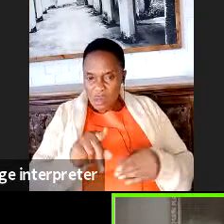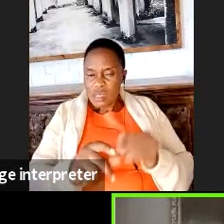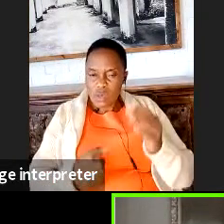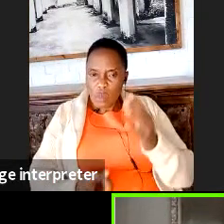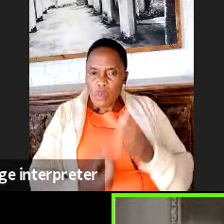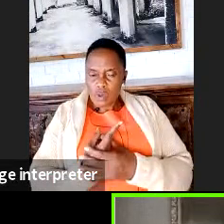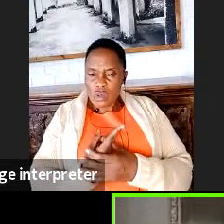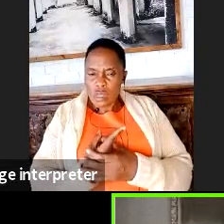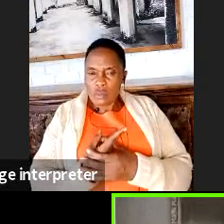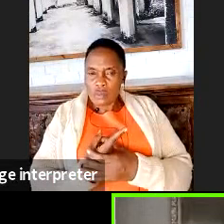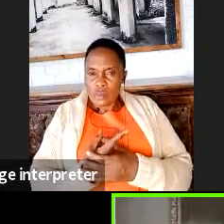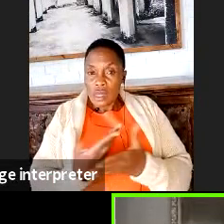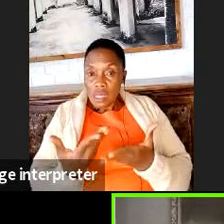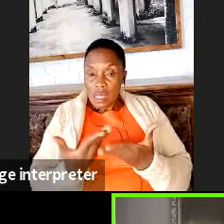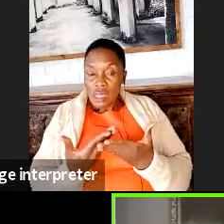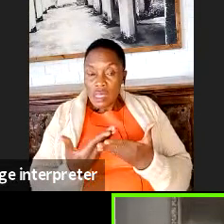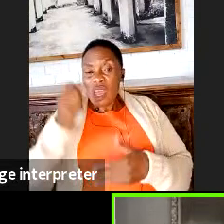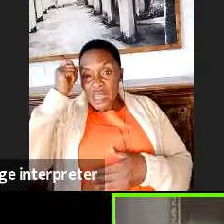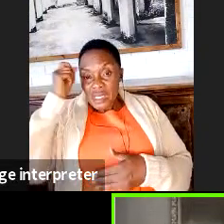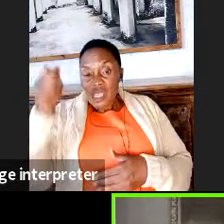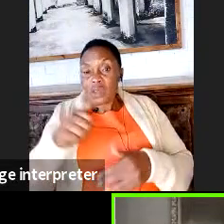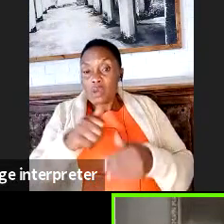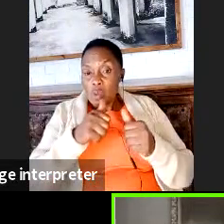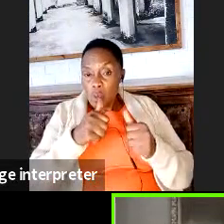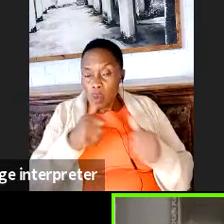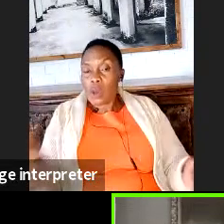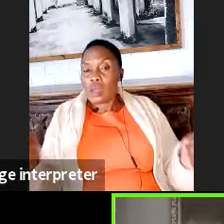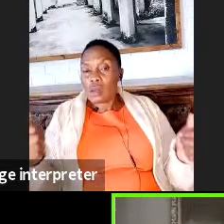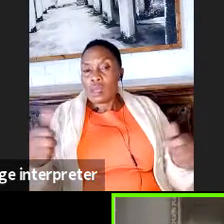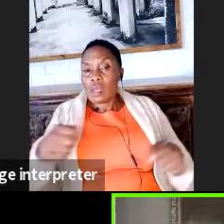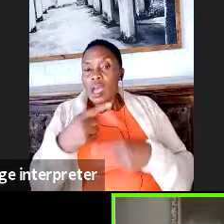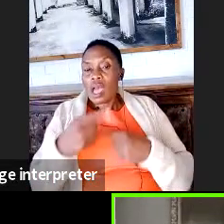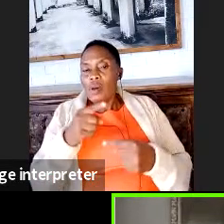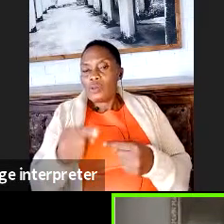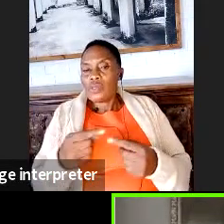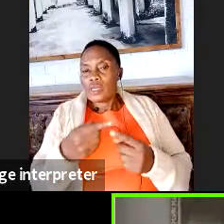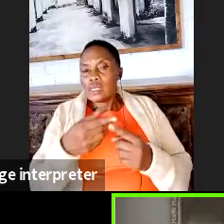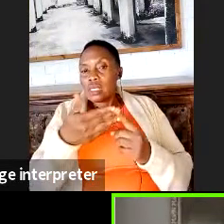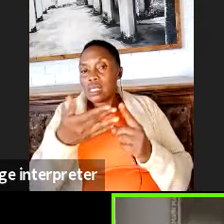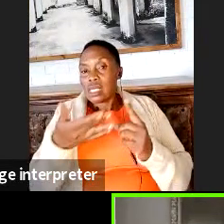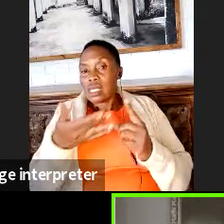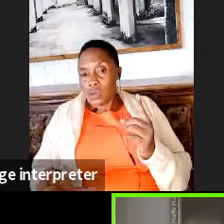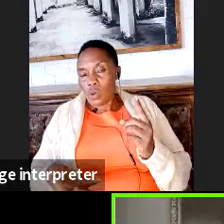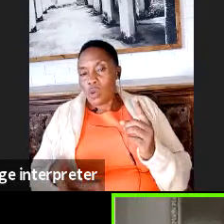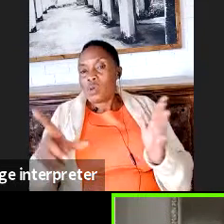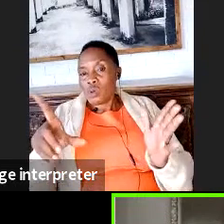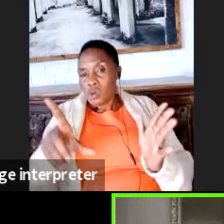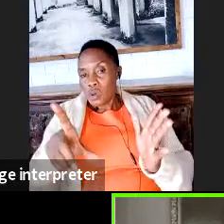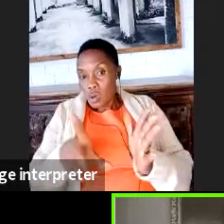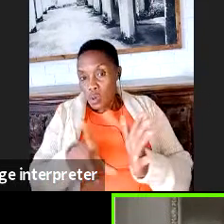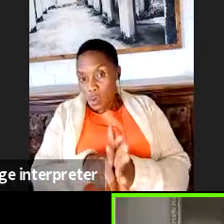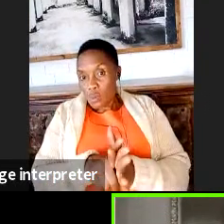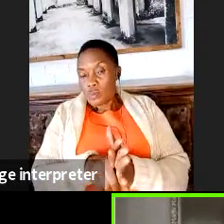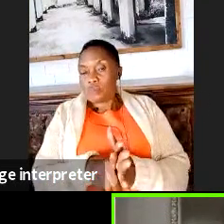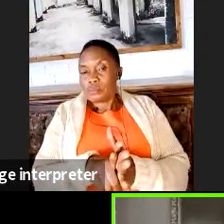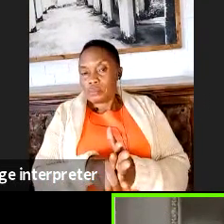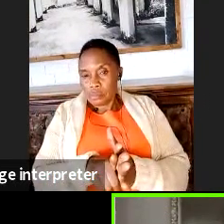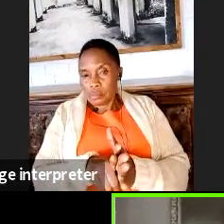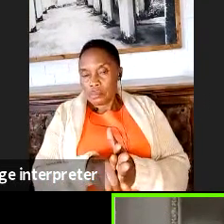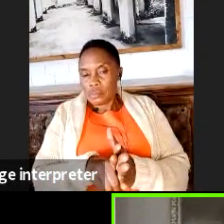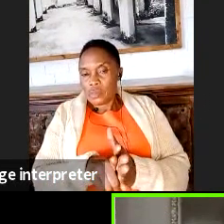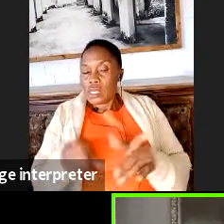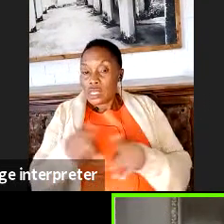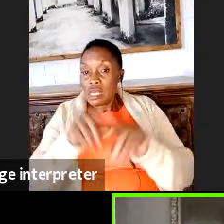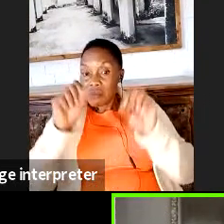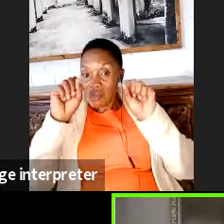they have an understanding directly. And we found out, for instance, in our engagements, that they are able